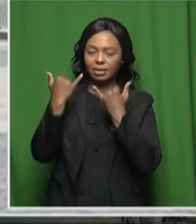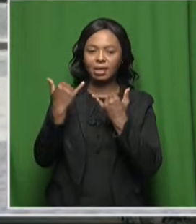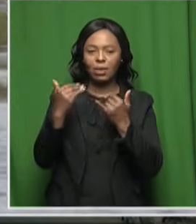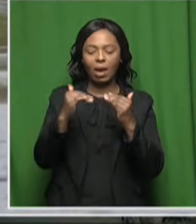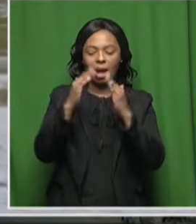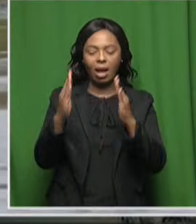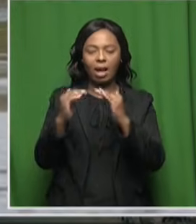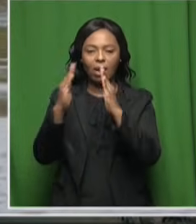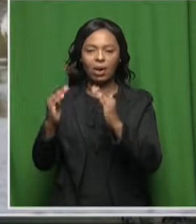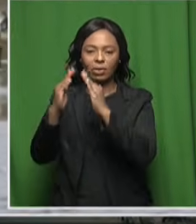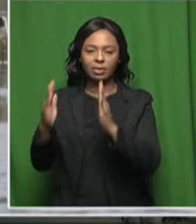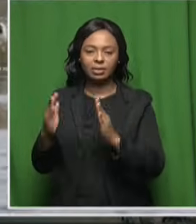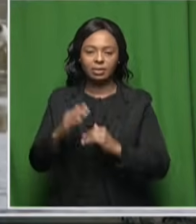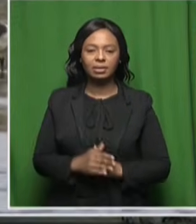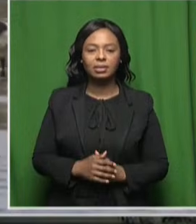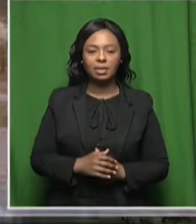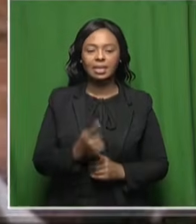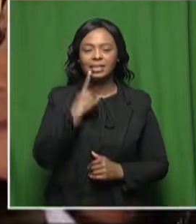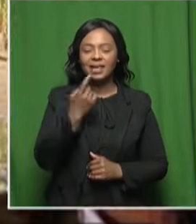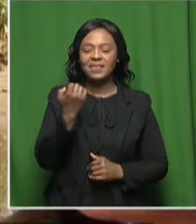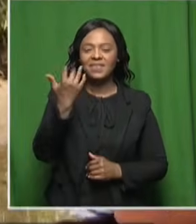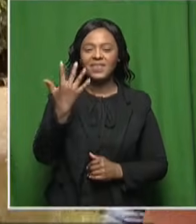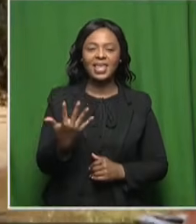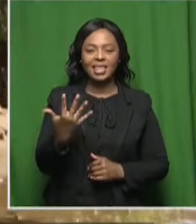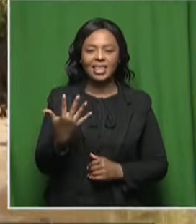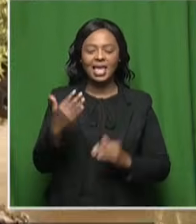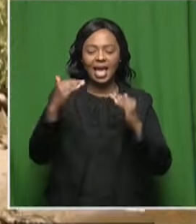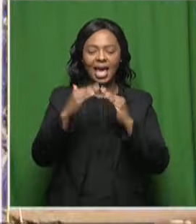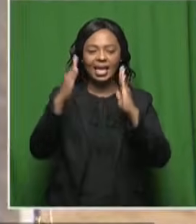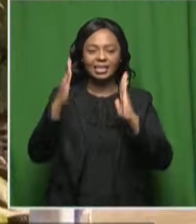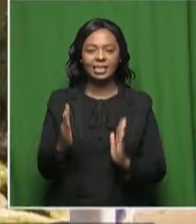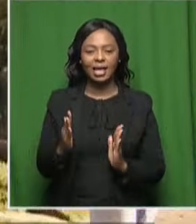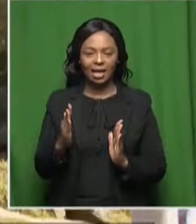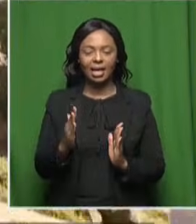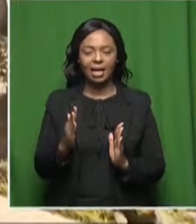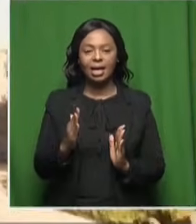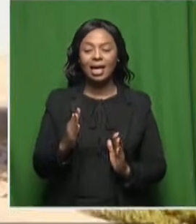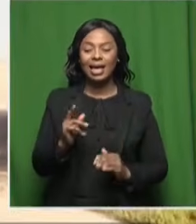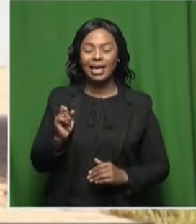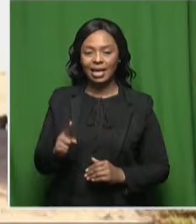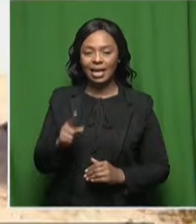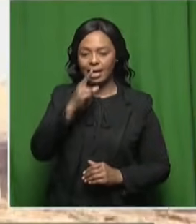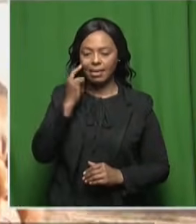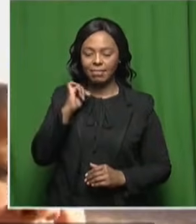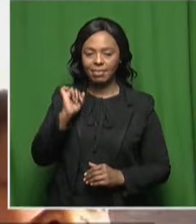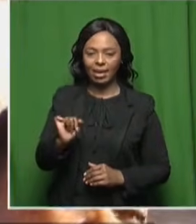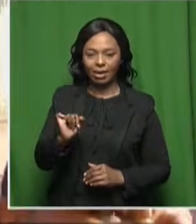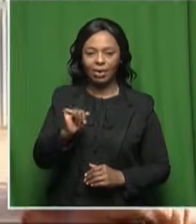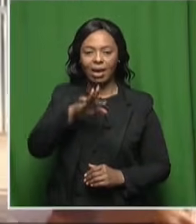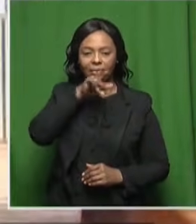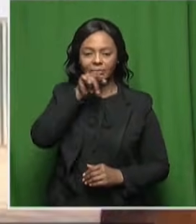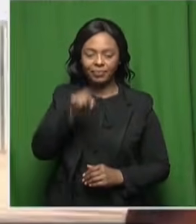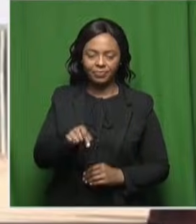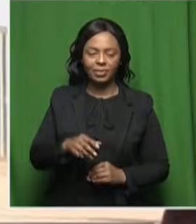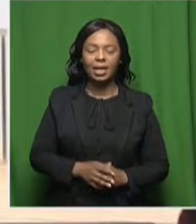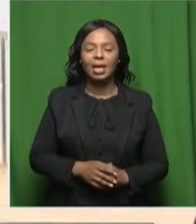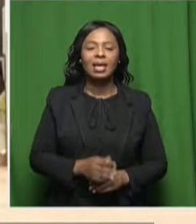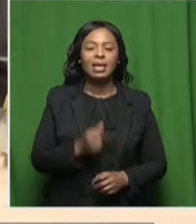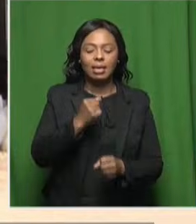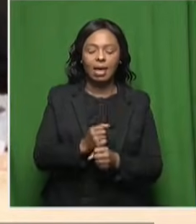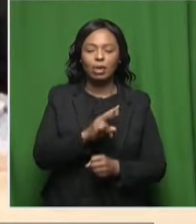houses. They're called vishuise. And that's, of course, is where over the past couple of, I think it's almost 200